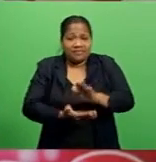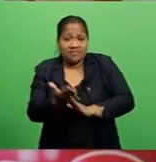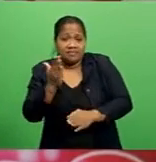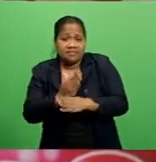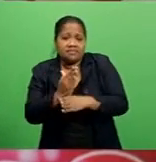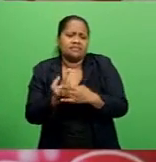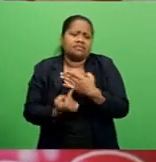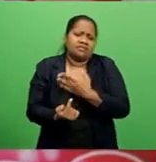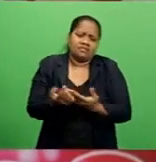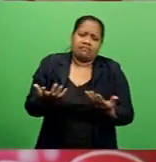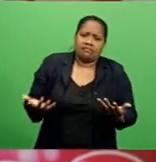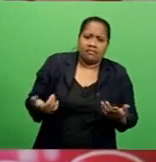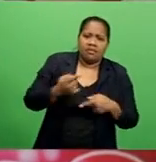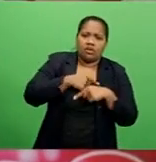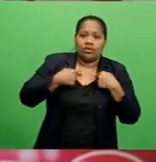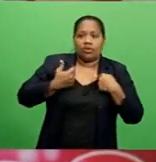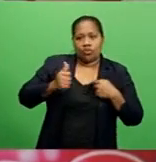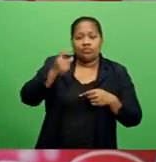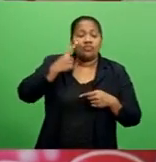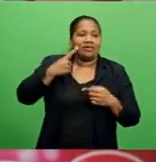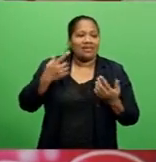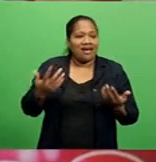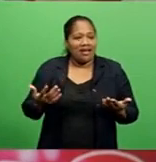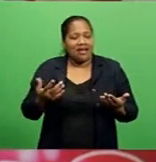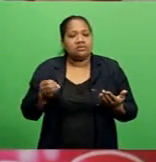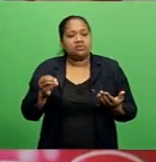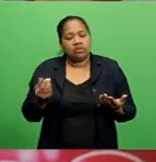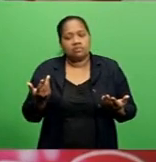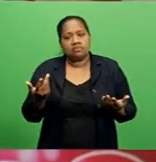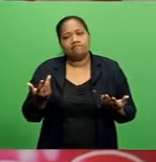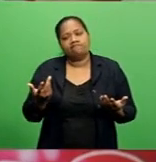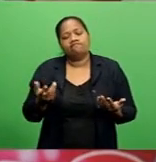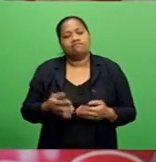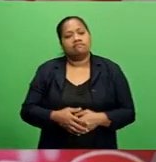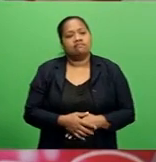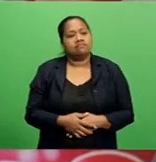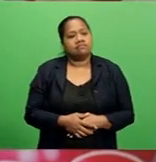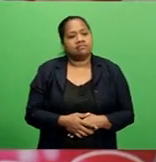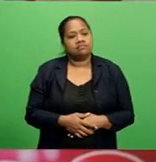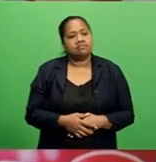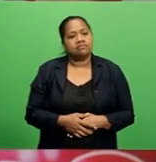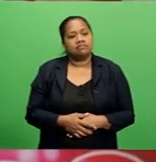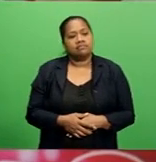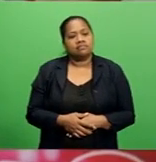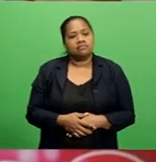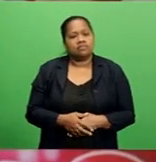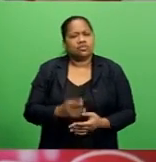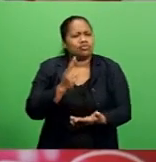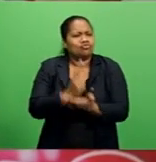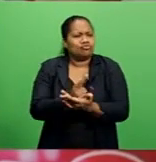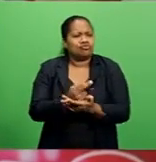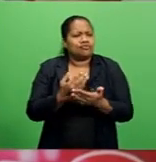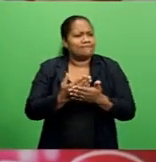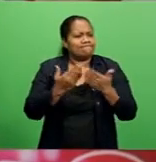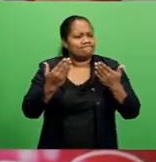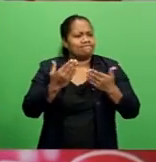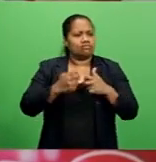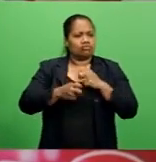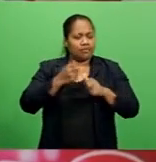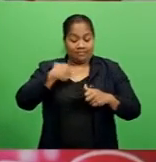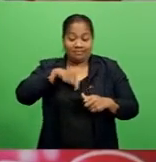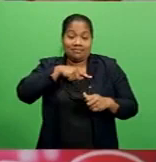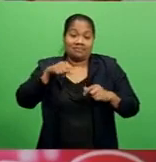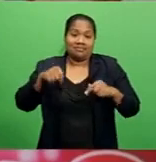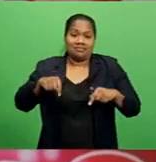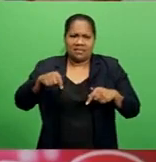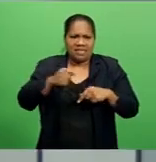as well, we have to use water. So it's been quite a really big problem for us here in